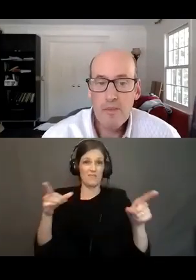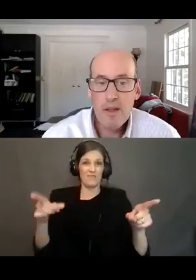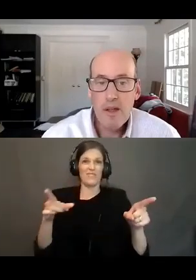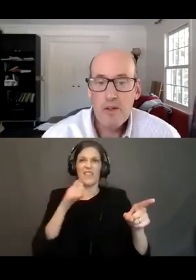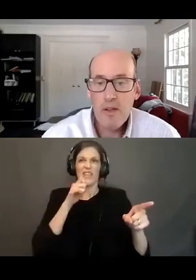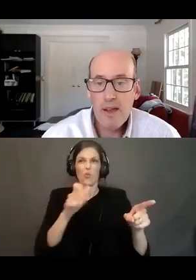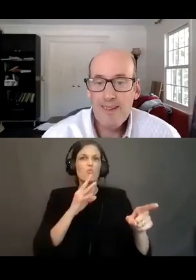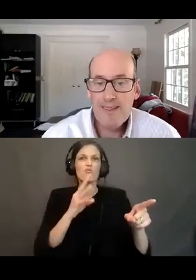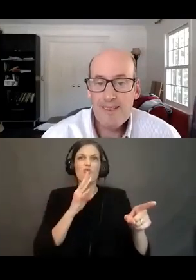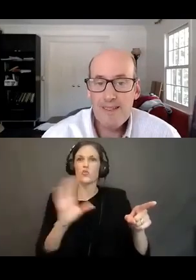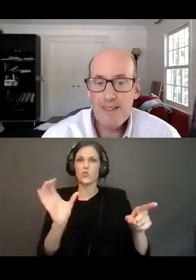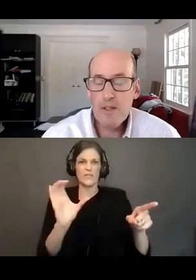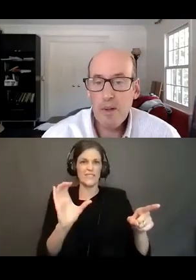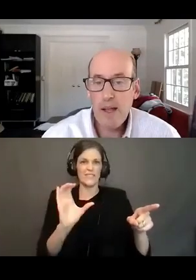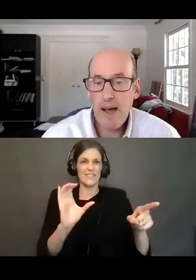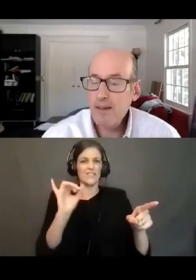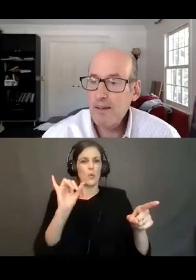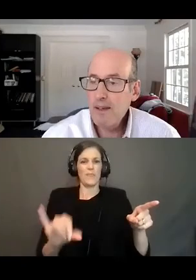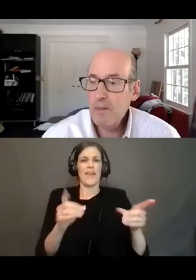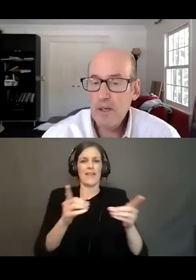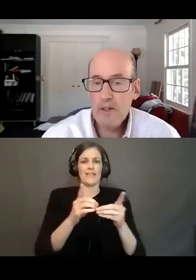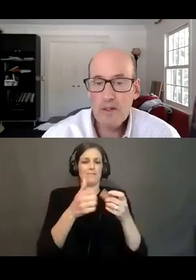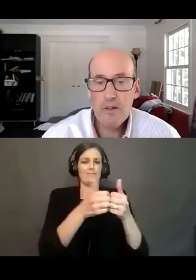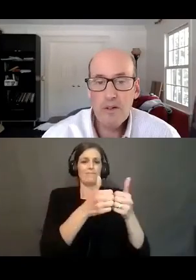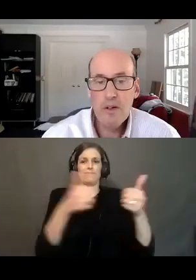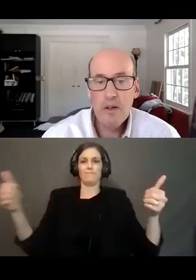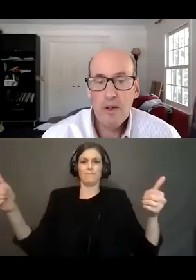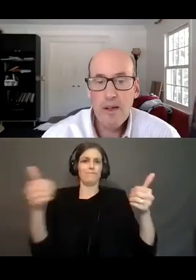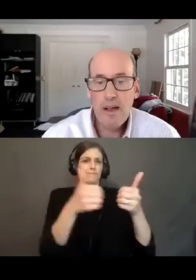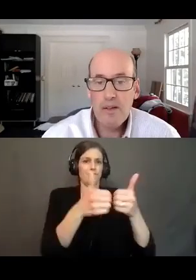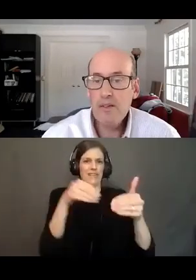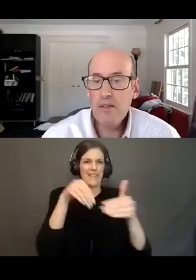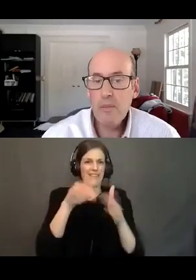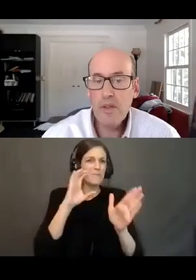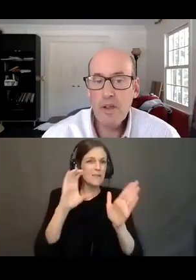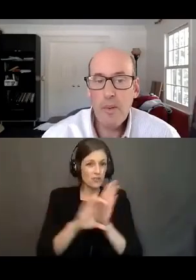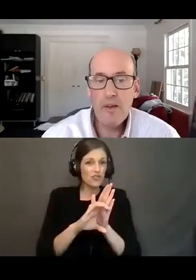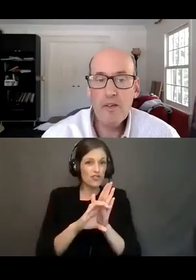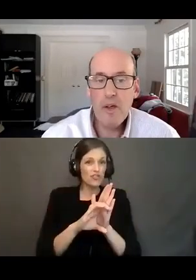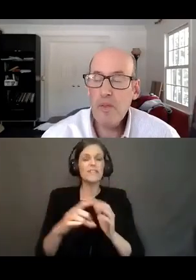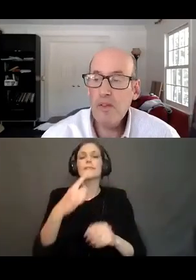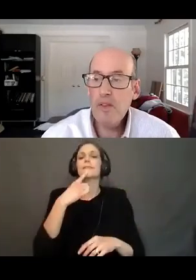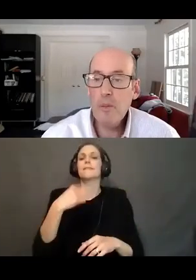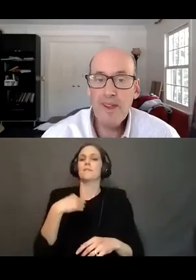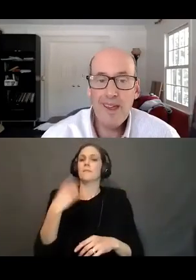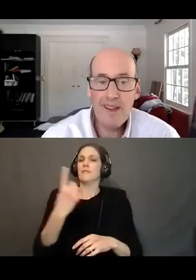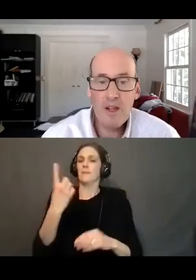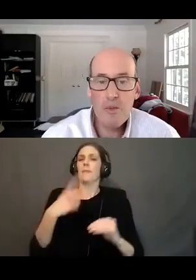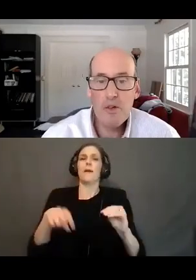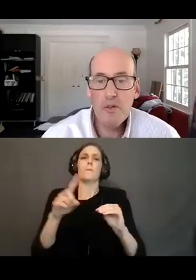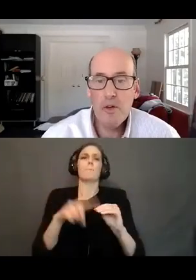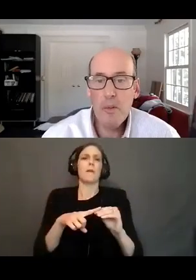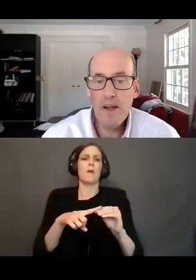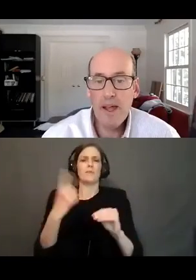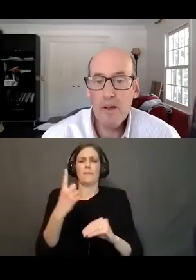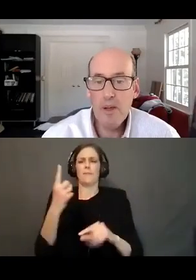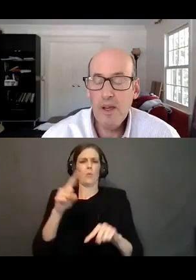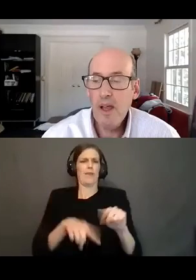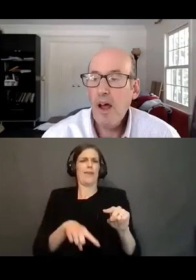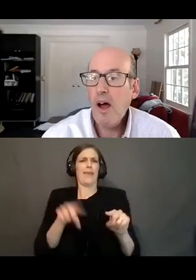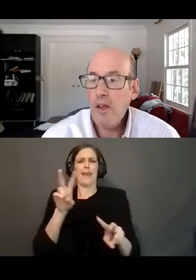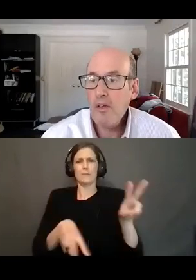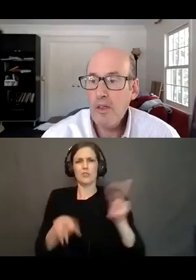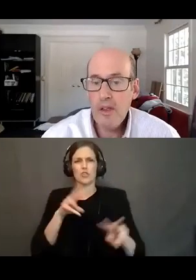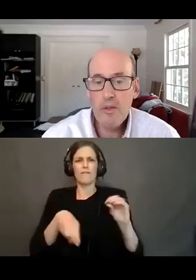C. So that distance in the plot, in the picture, tells us something about some things that we cannot observe about A and